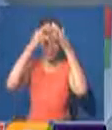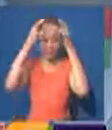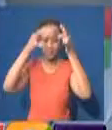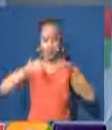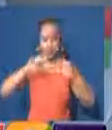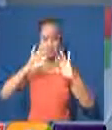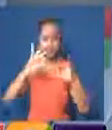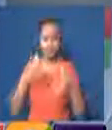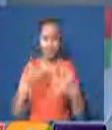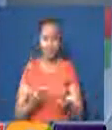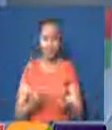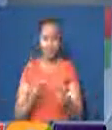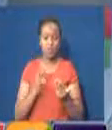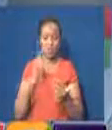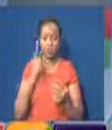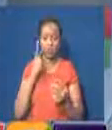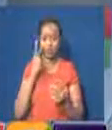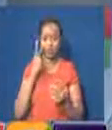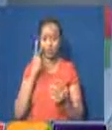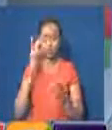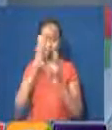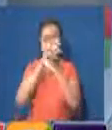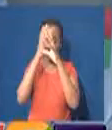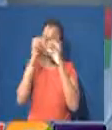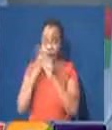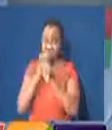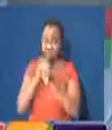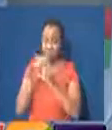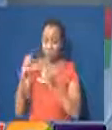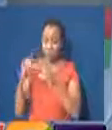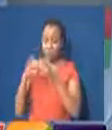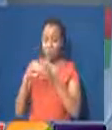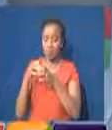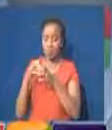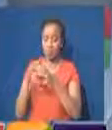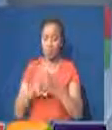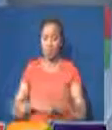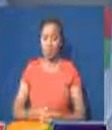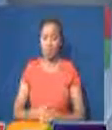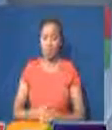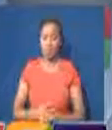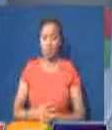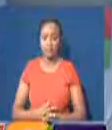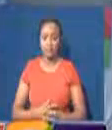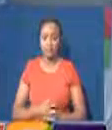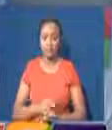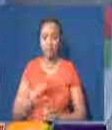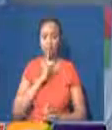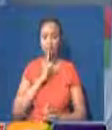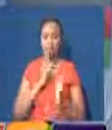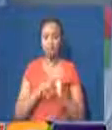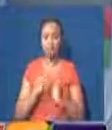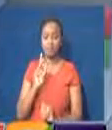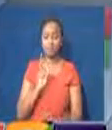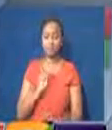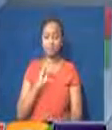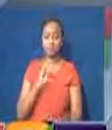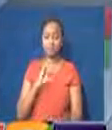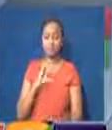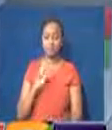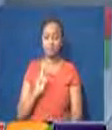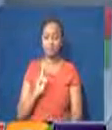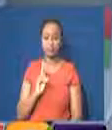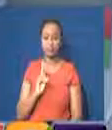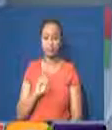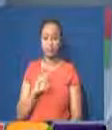at the report of the Presidential Working Party, it says KICD should rationalize